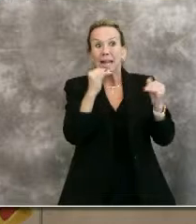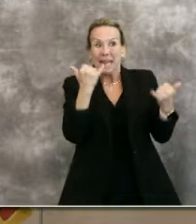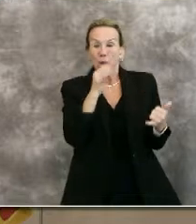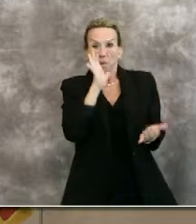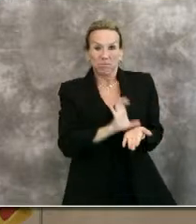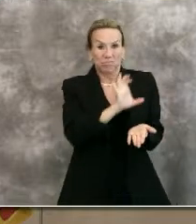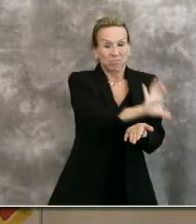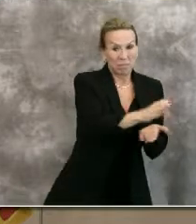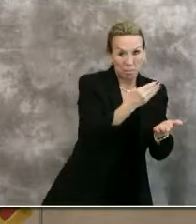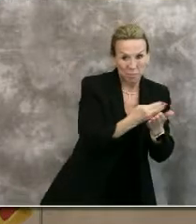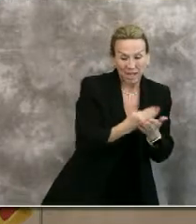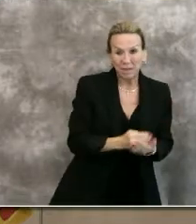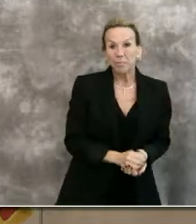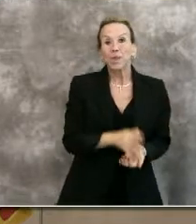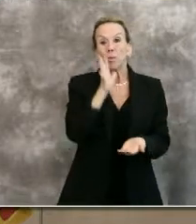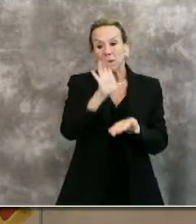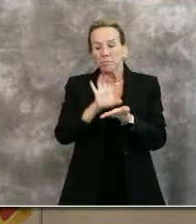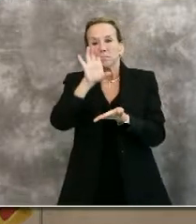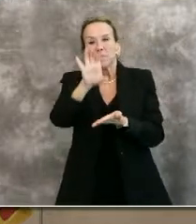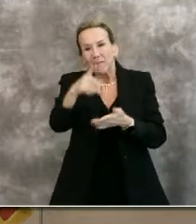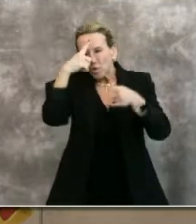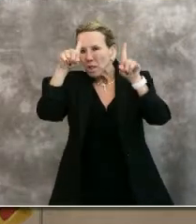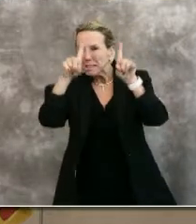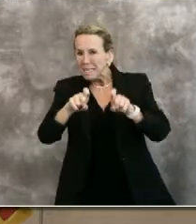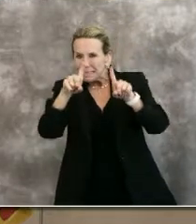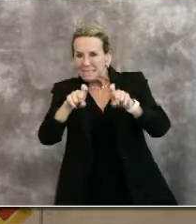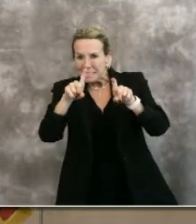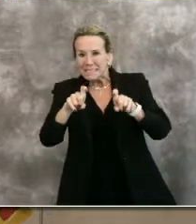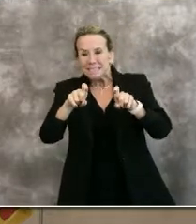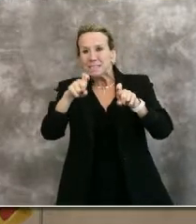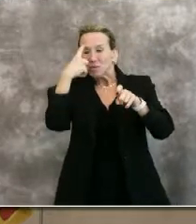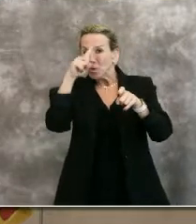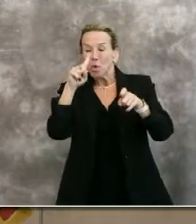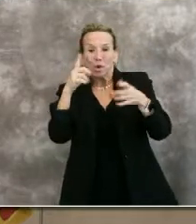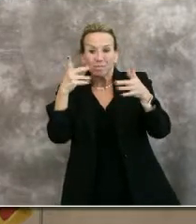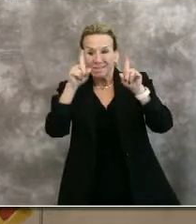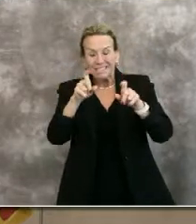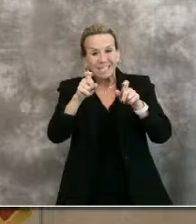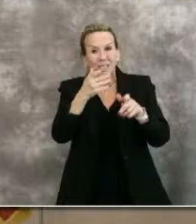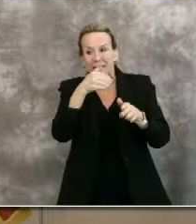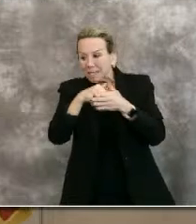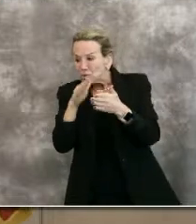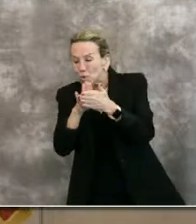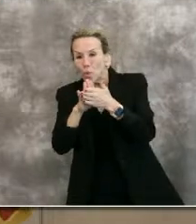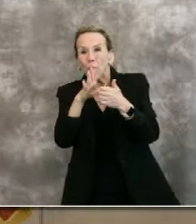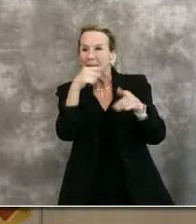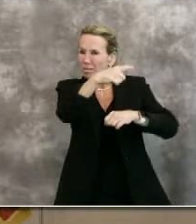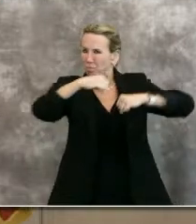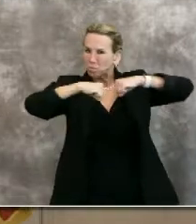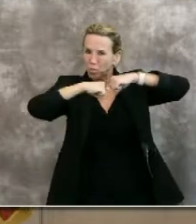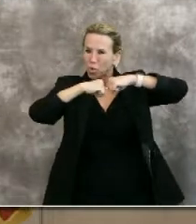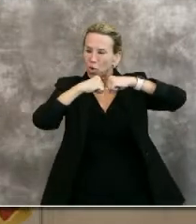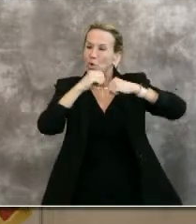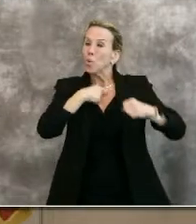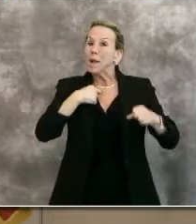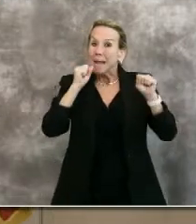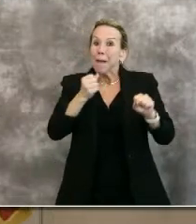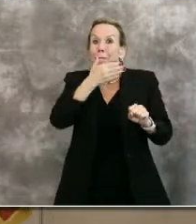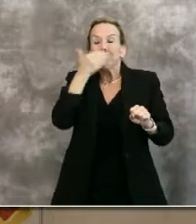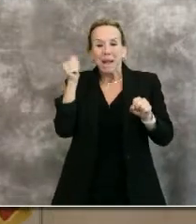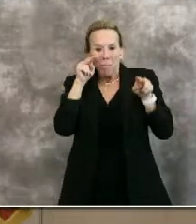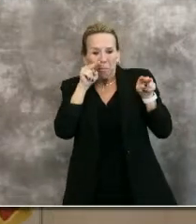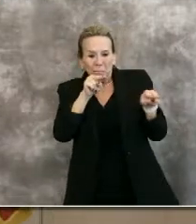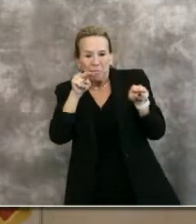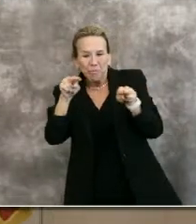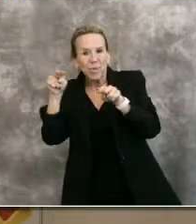at expanding testing along our international border so that we can better monitor people who are legally allowed to cross the